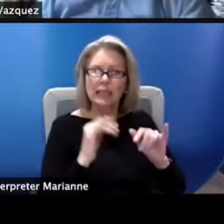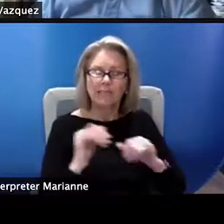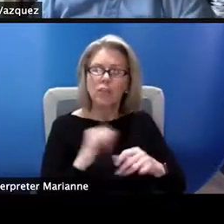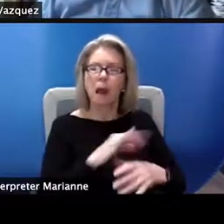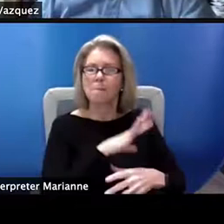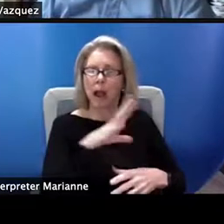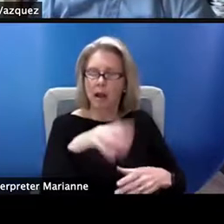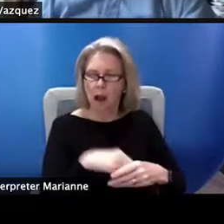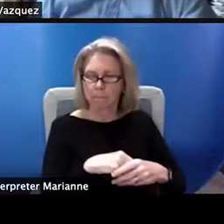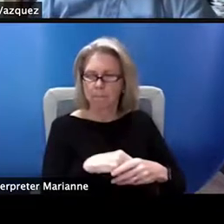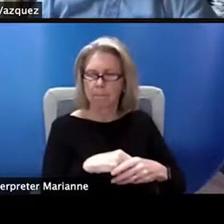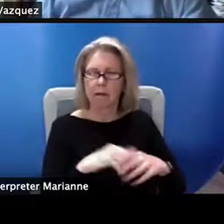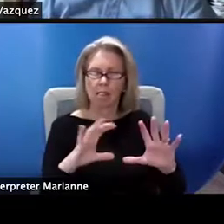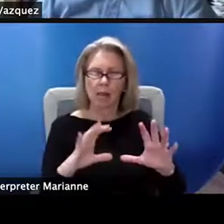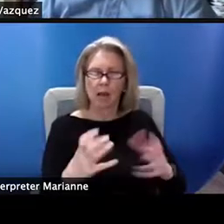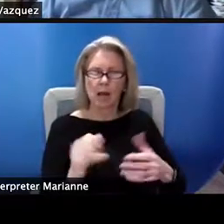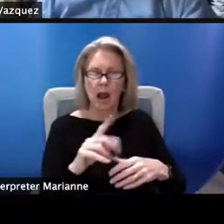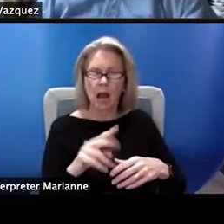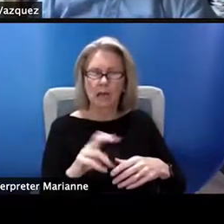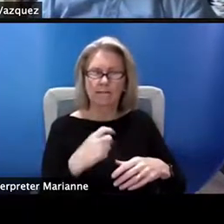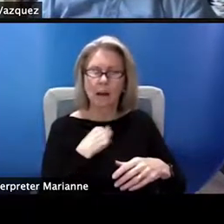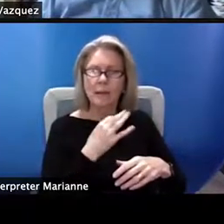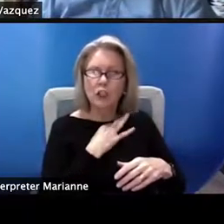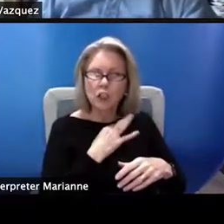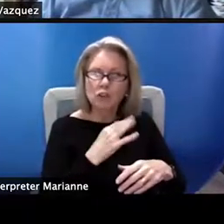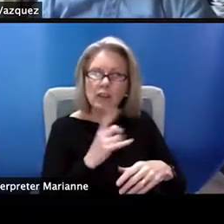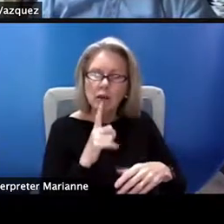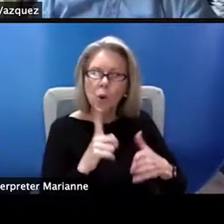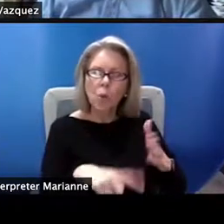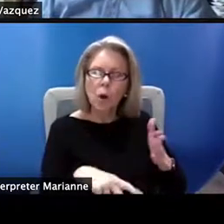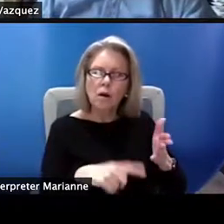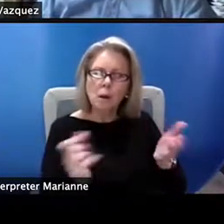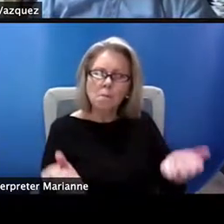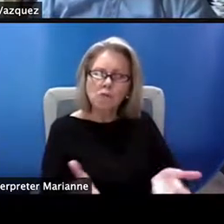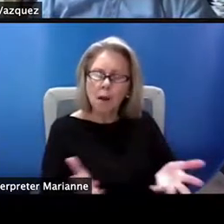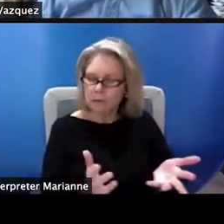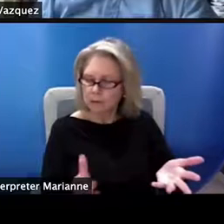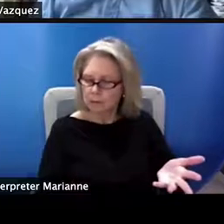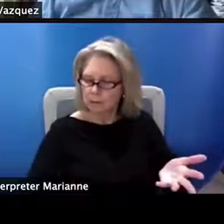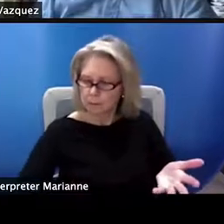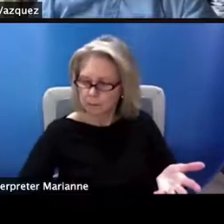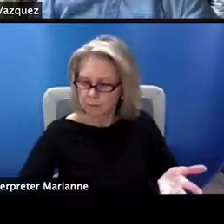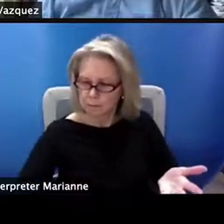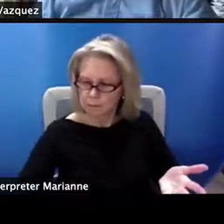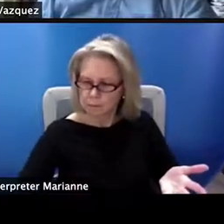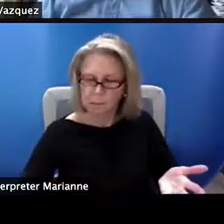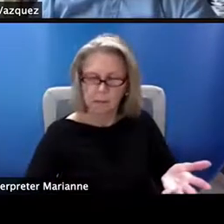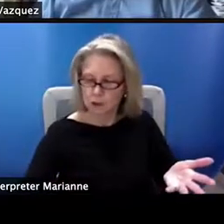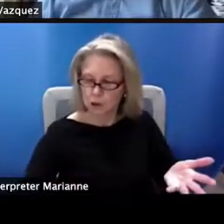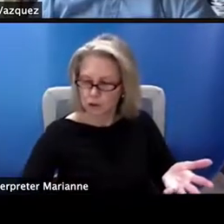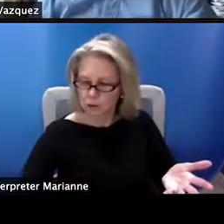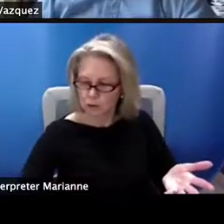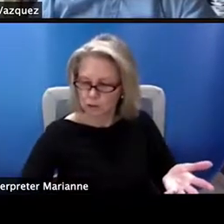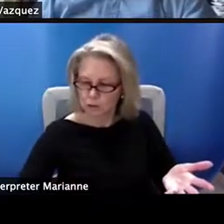collective. But I'm kind of curious, quite literally, what prompted the need to produce that and